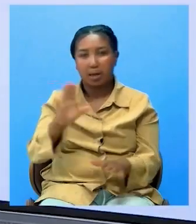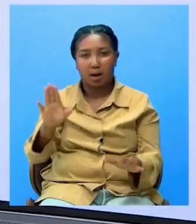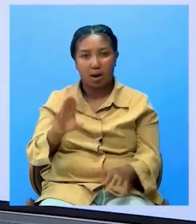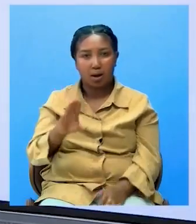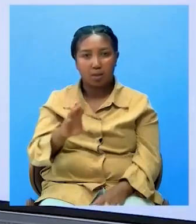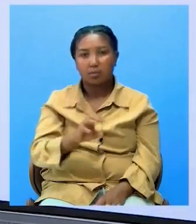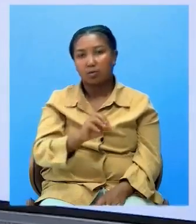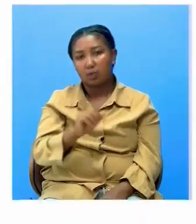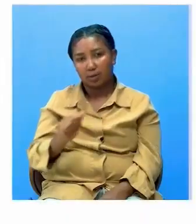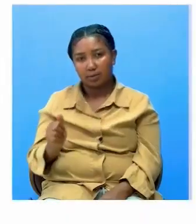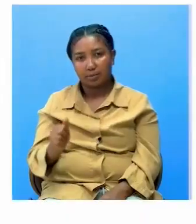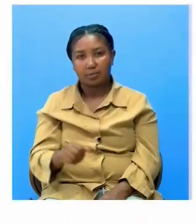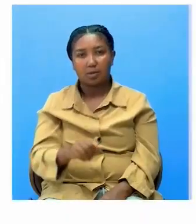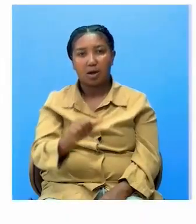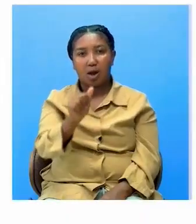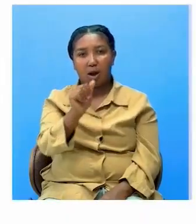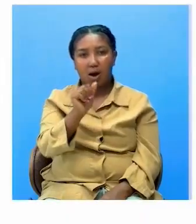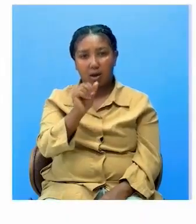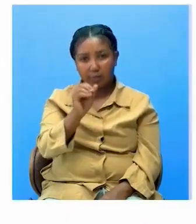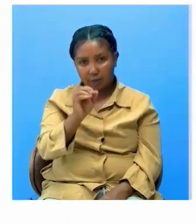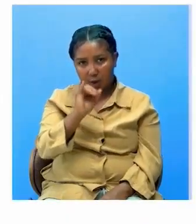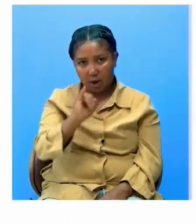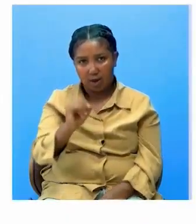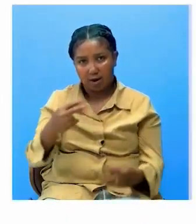What about I have?